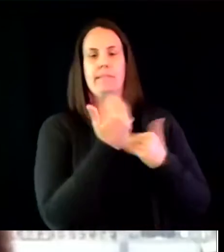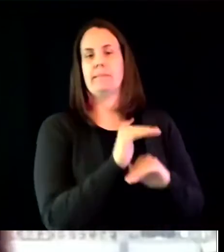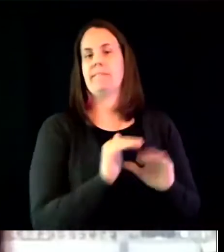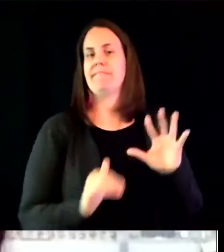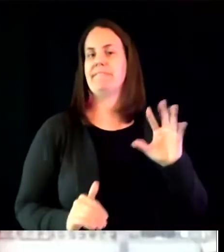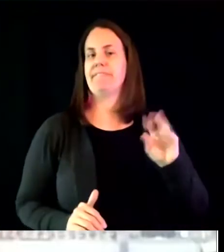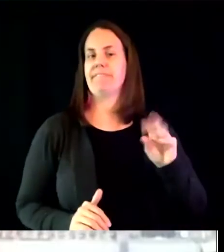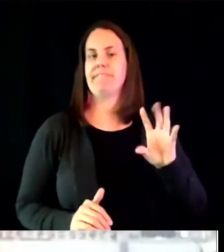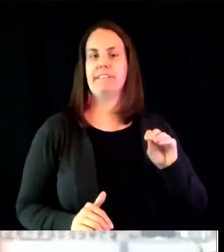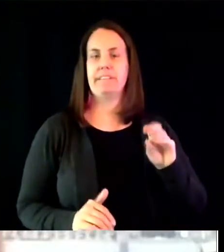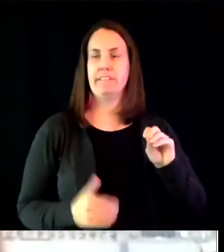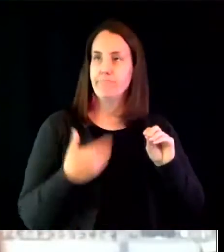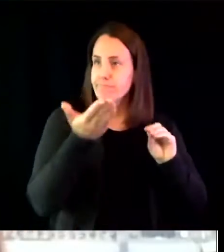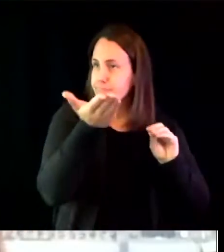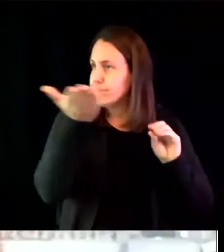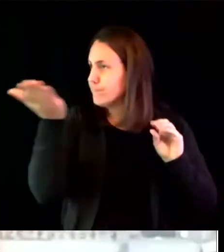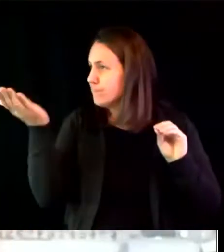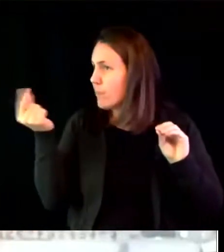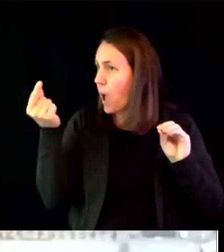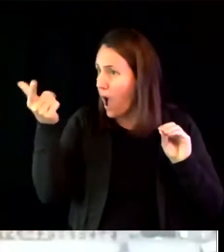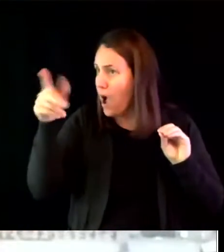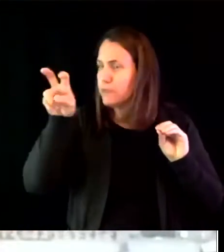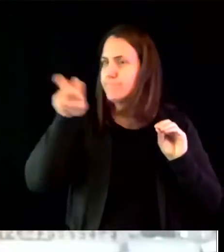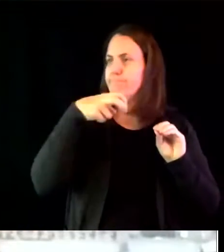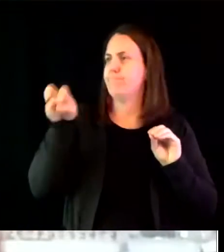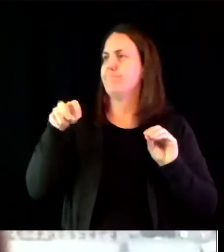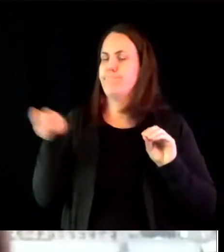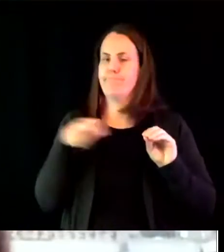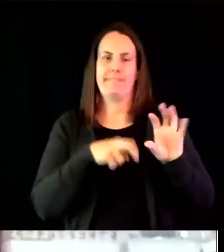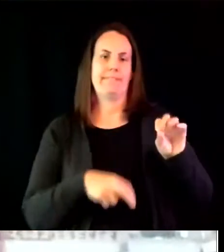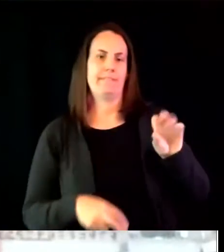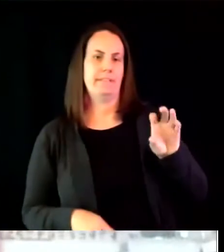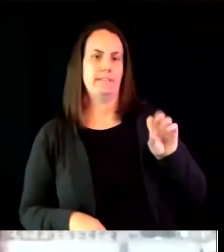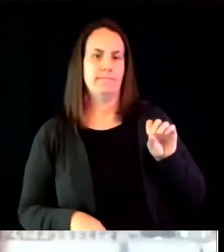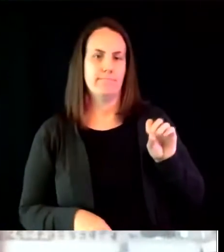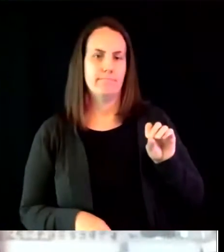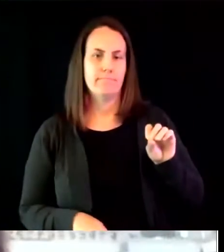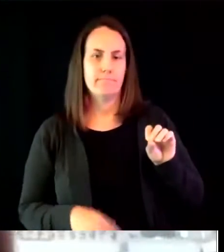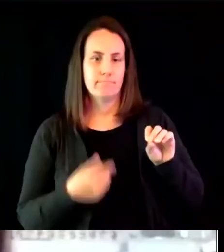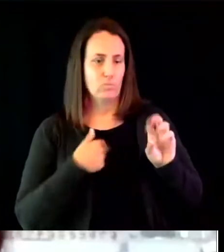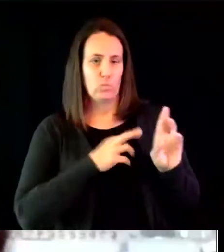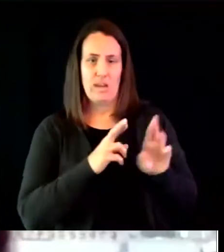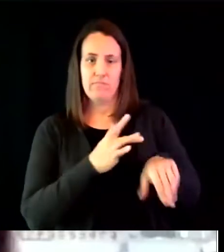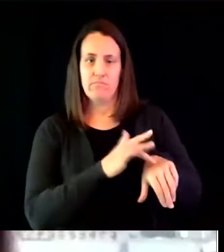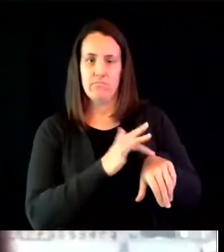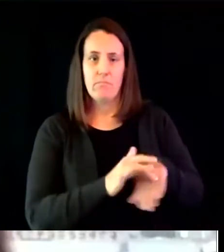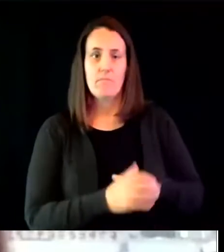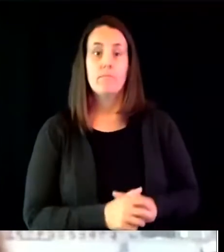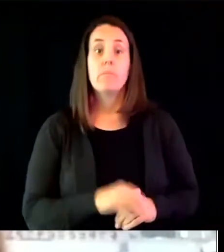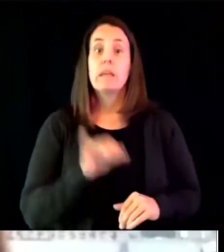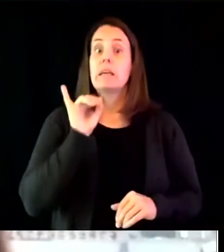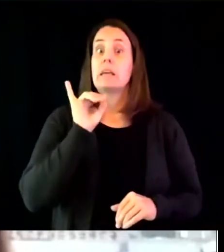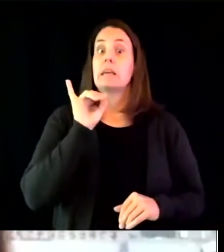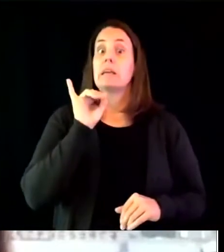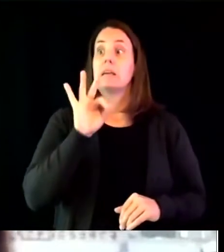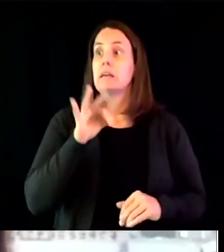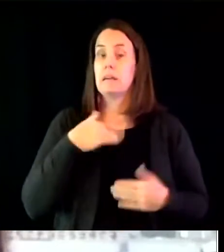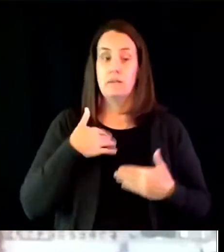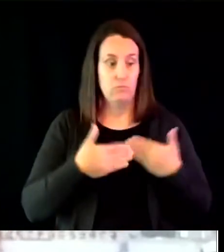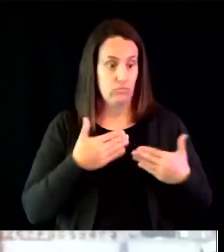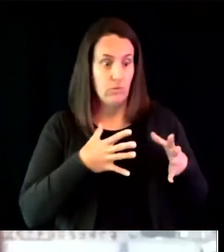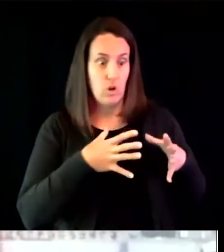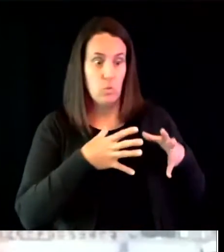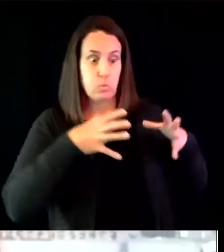increase rapidly, we can do so in go up to 75, 100 beds within a rapid amount of